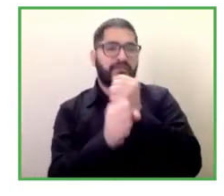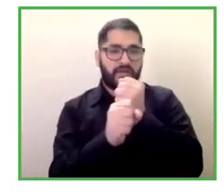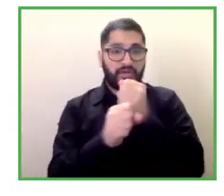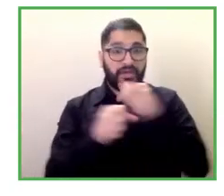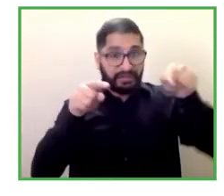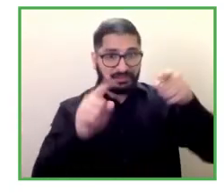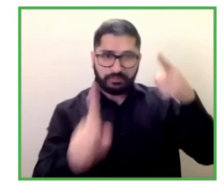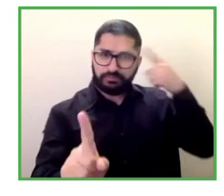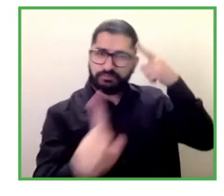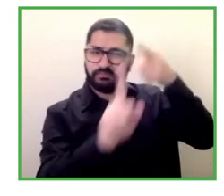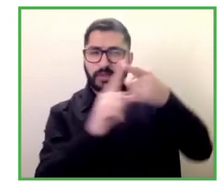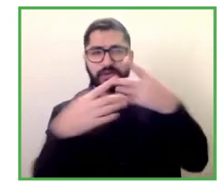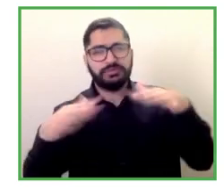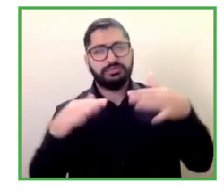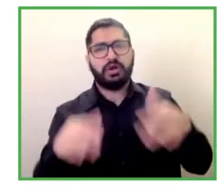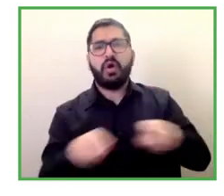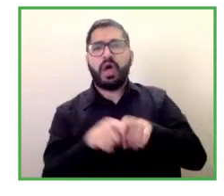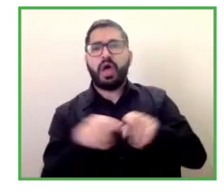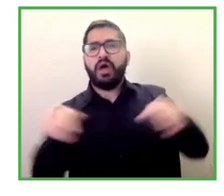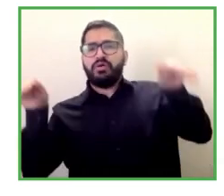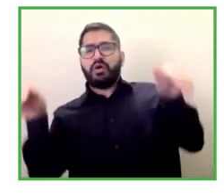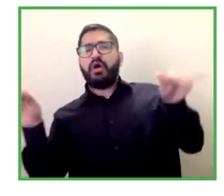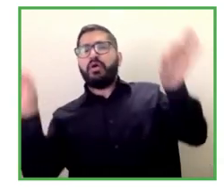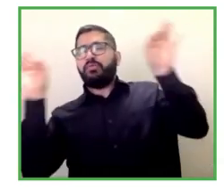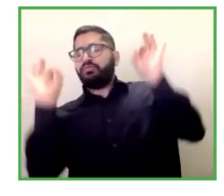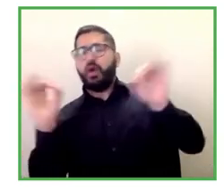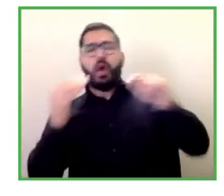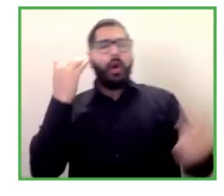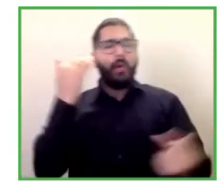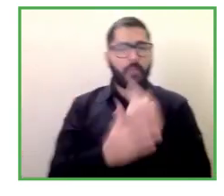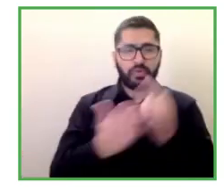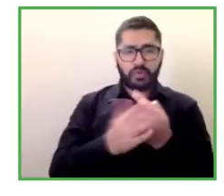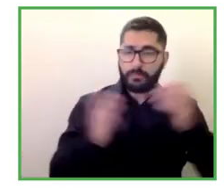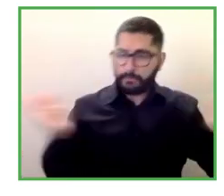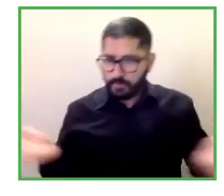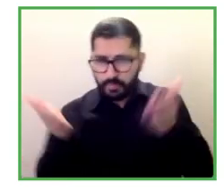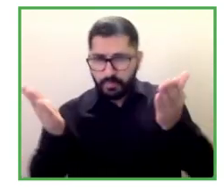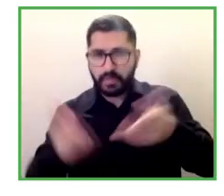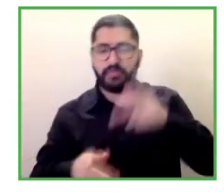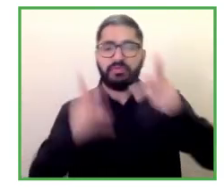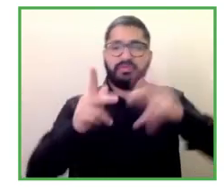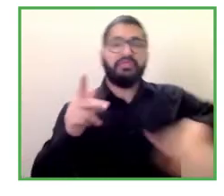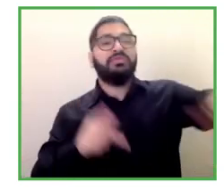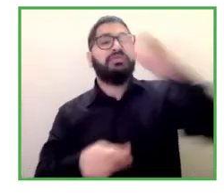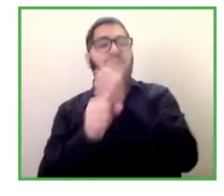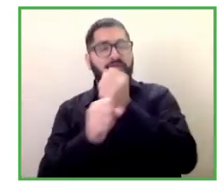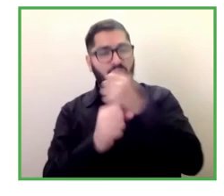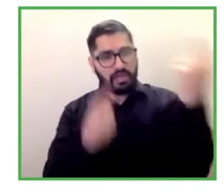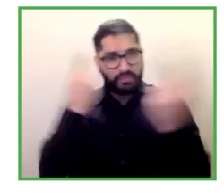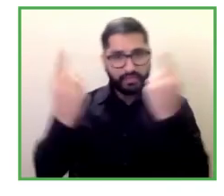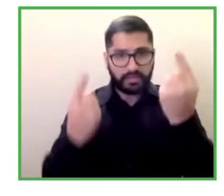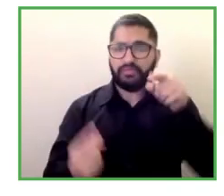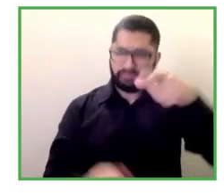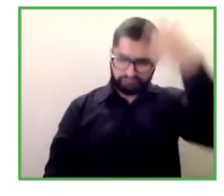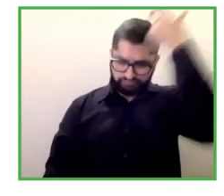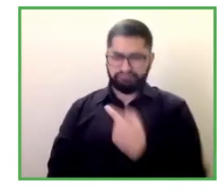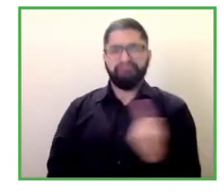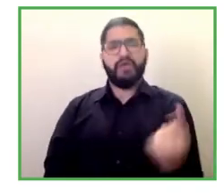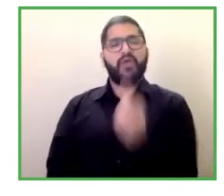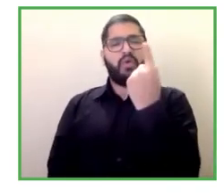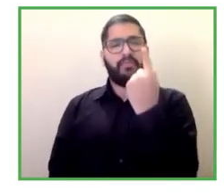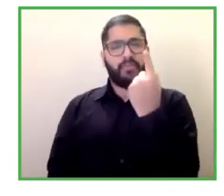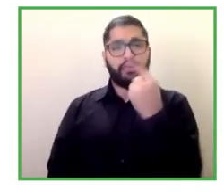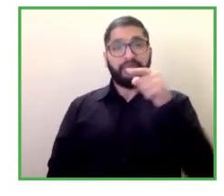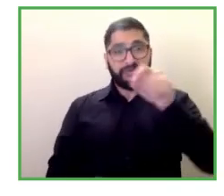promoting self-employment and entrepreneurship is something that we see also trending in these policies. So ensuring that